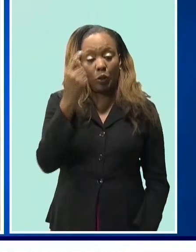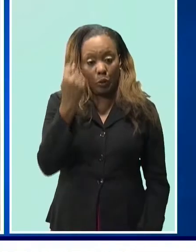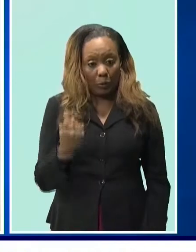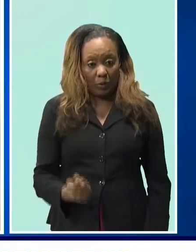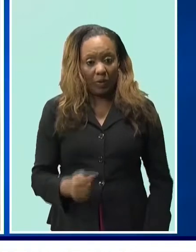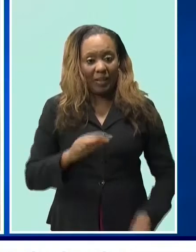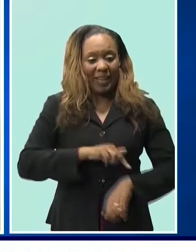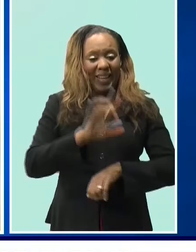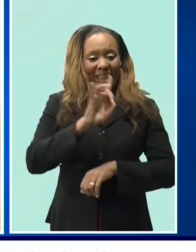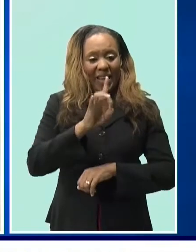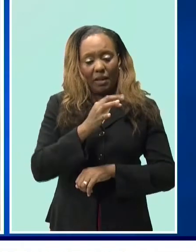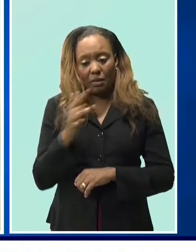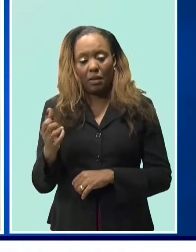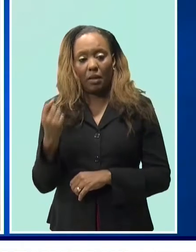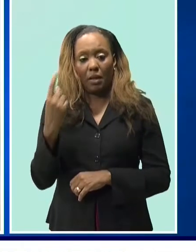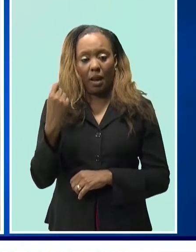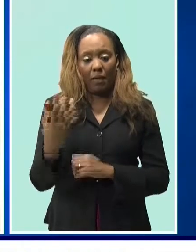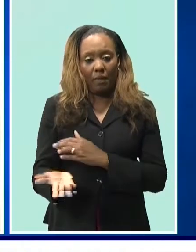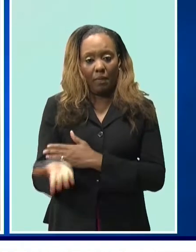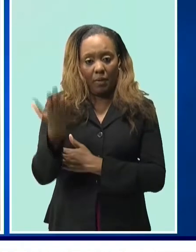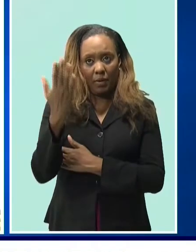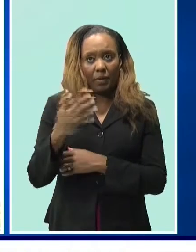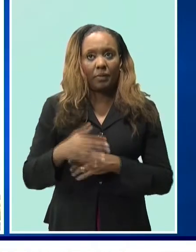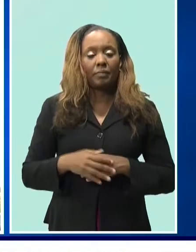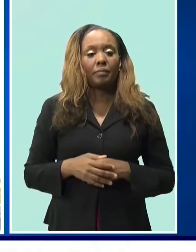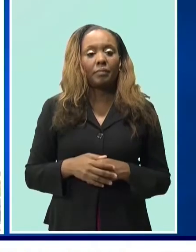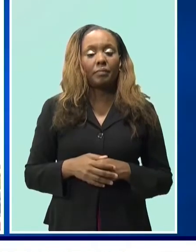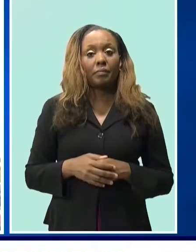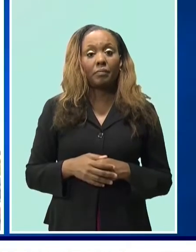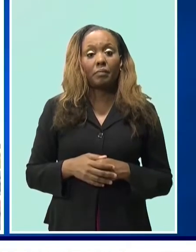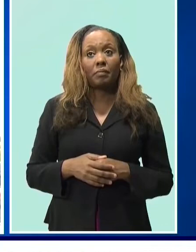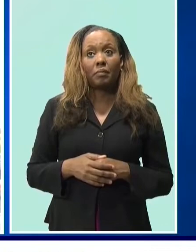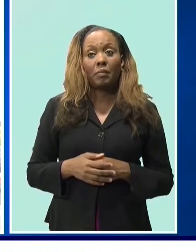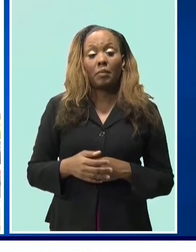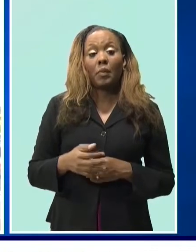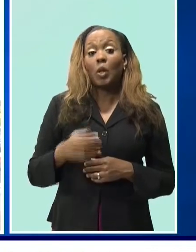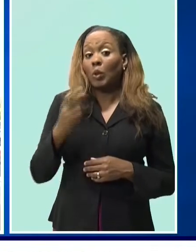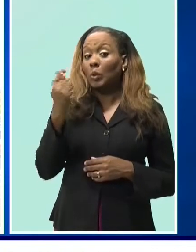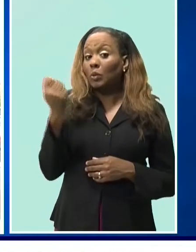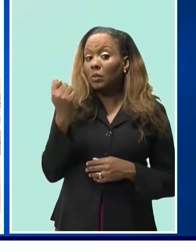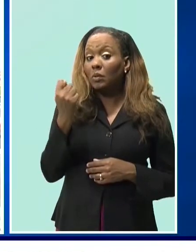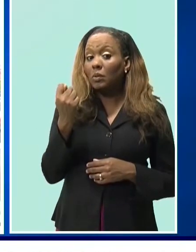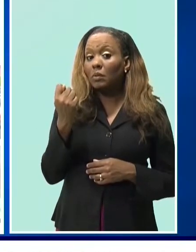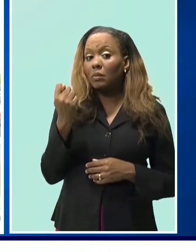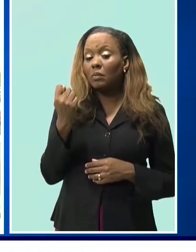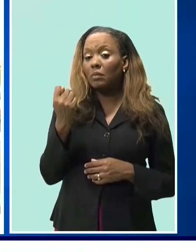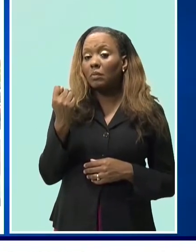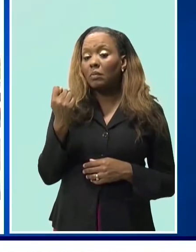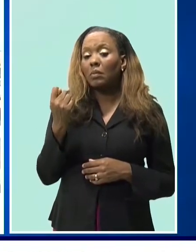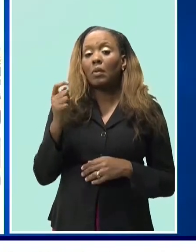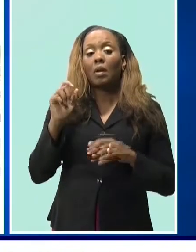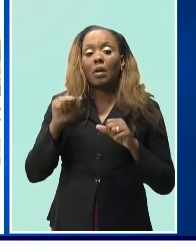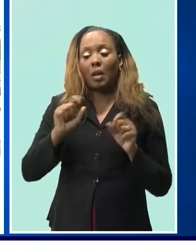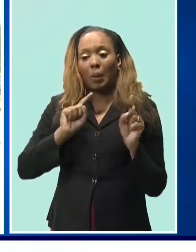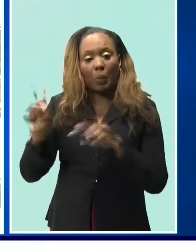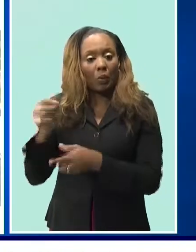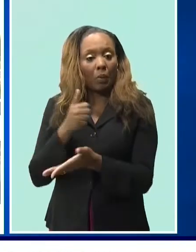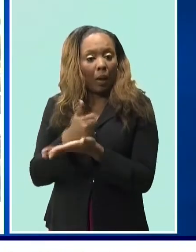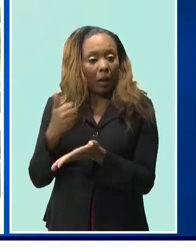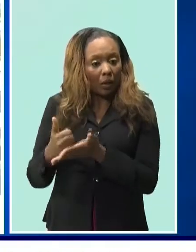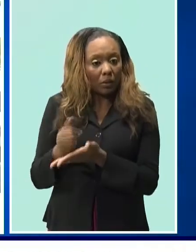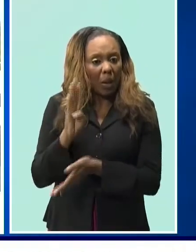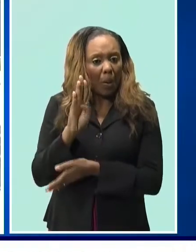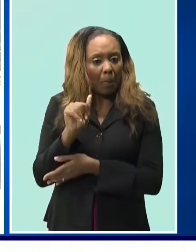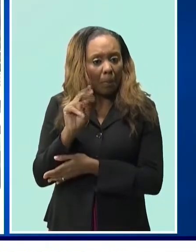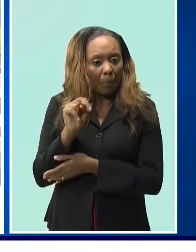between 8 and 11 a.m. Tuesday is also the day designated for these groups to conduct business at banks